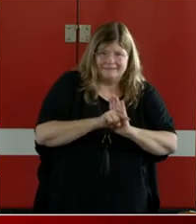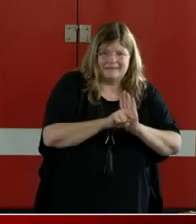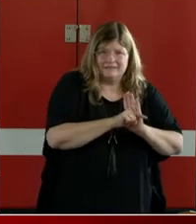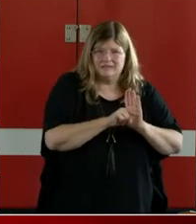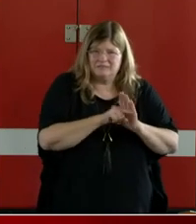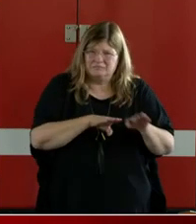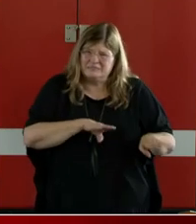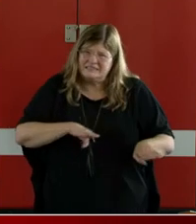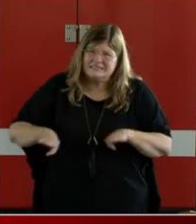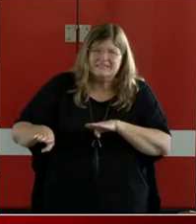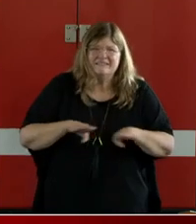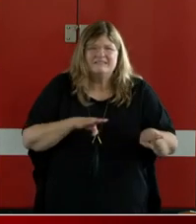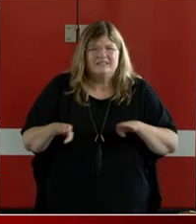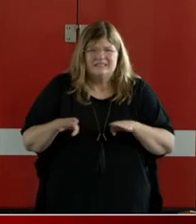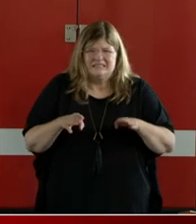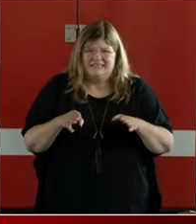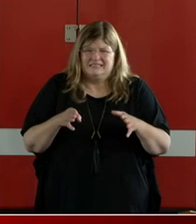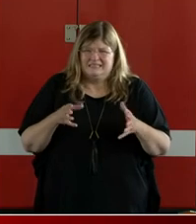around